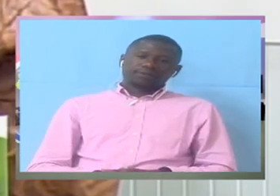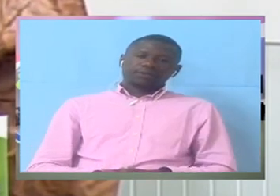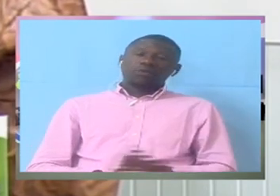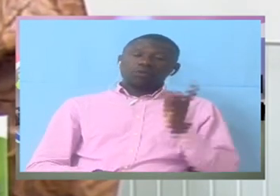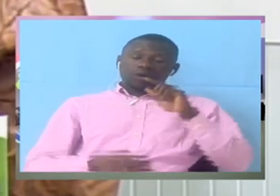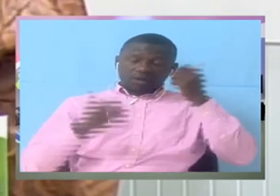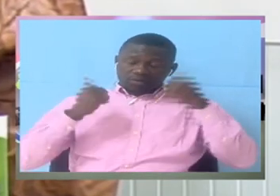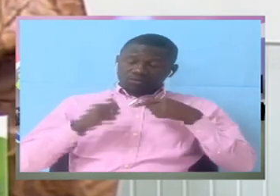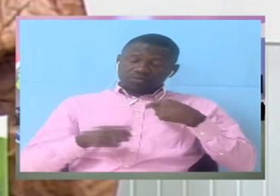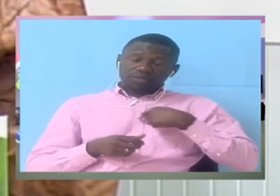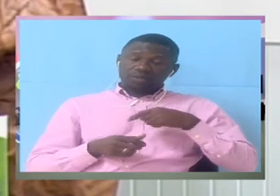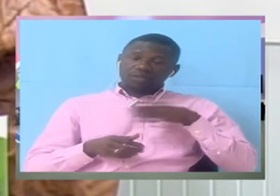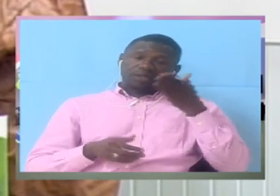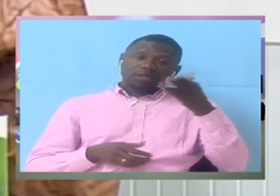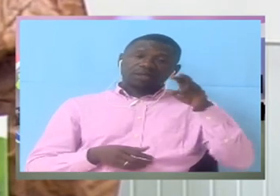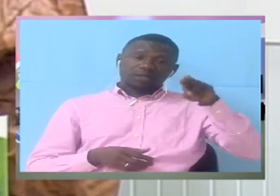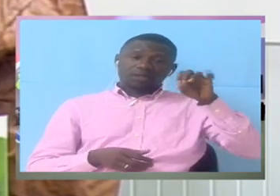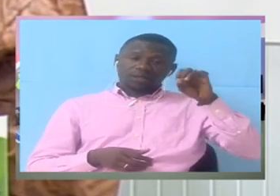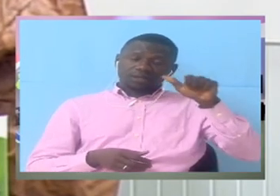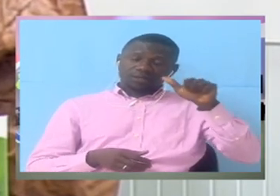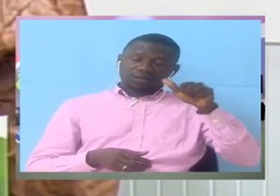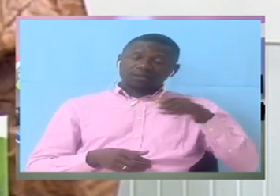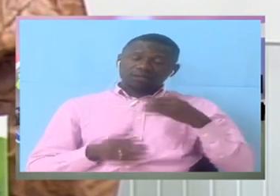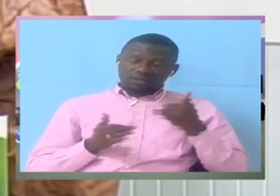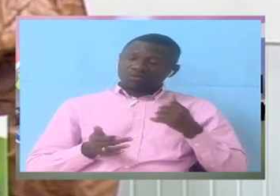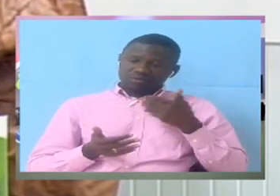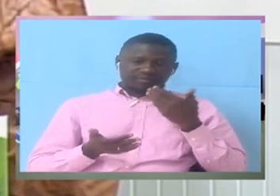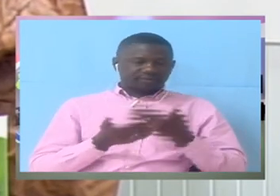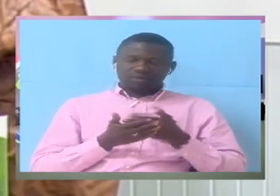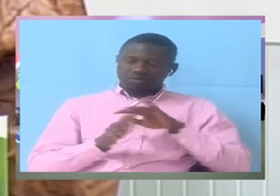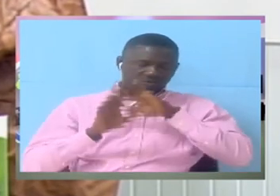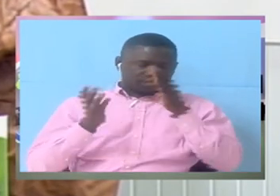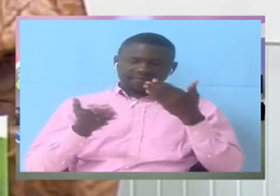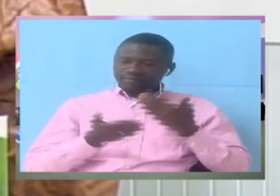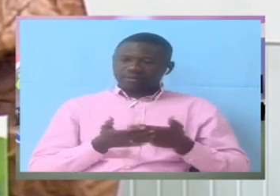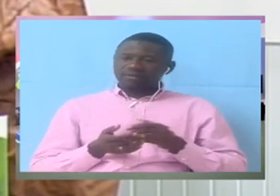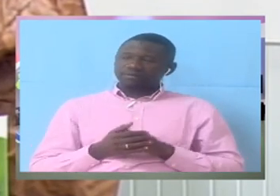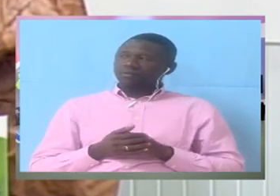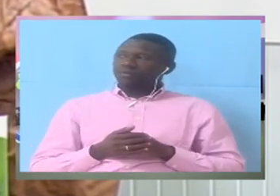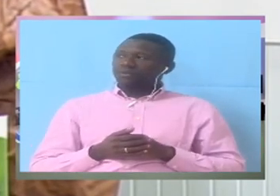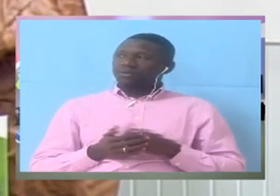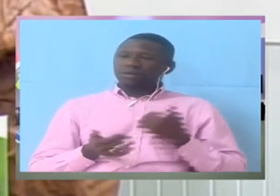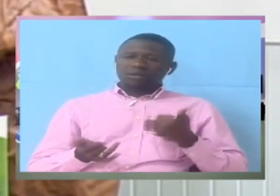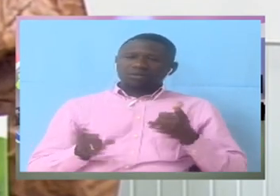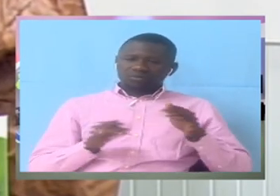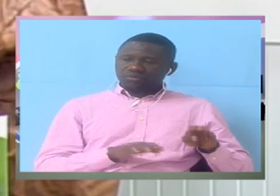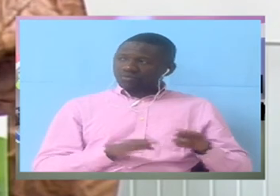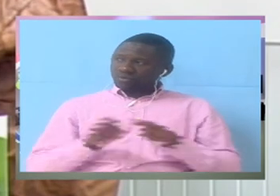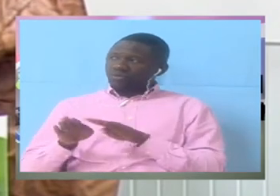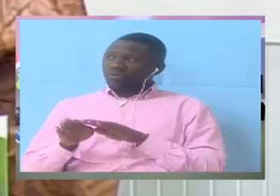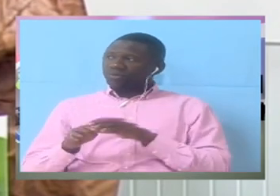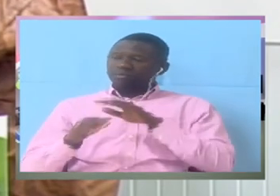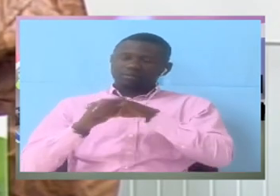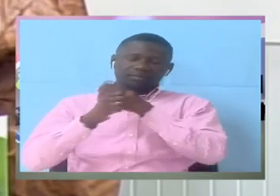What happened to me at the NIA is what I narrated, and I think that is all of it. Now let's go to the prison.